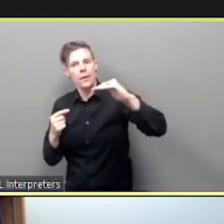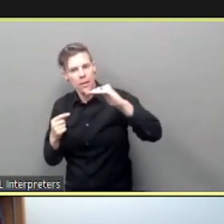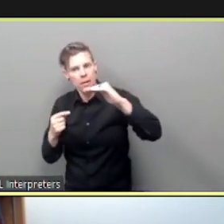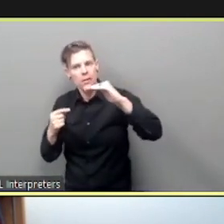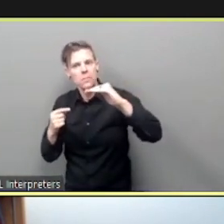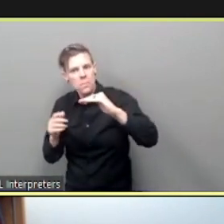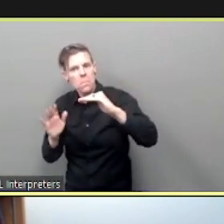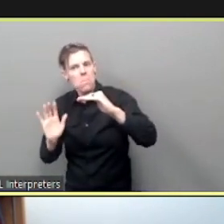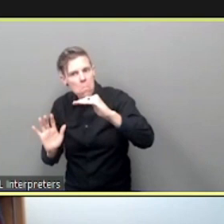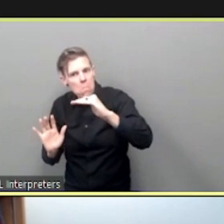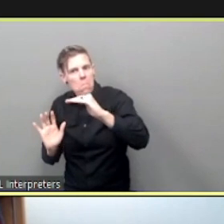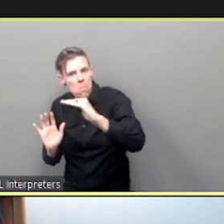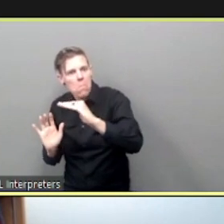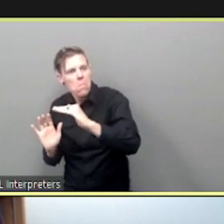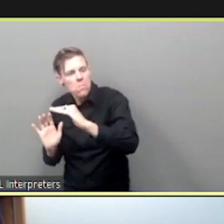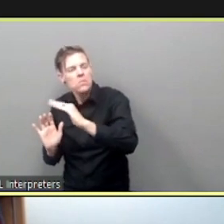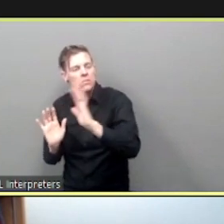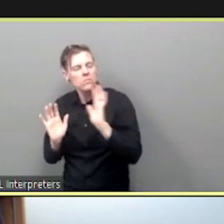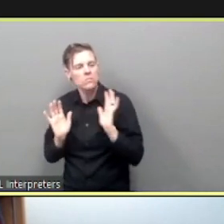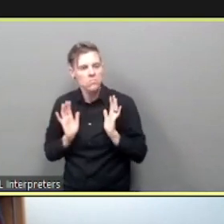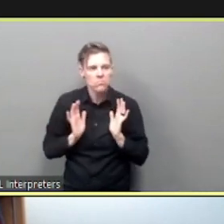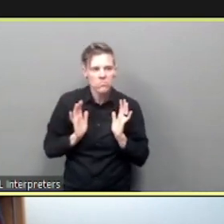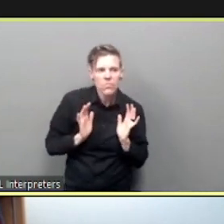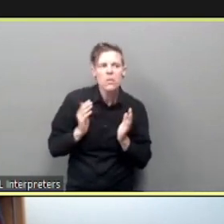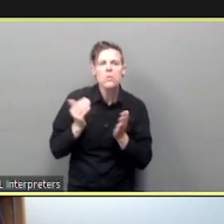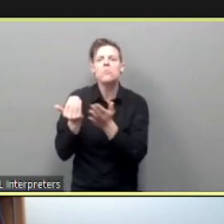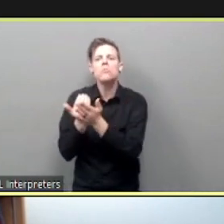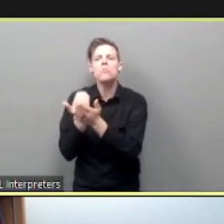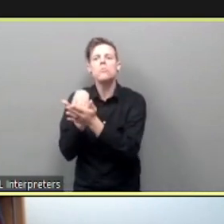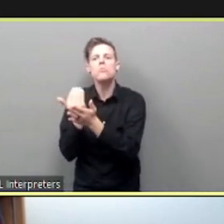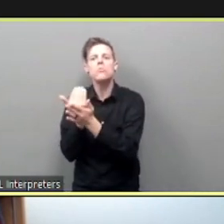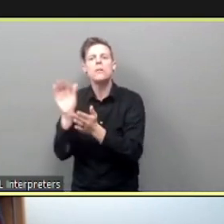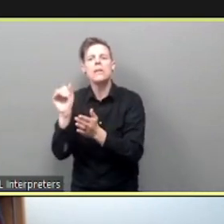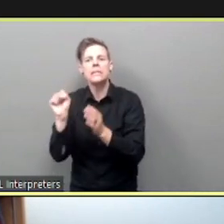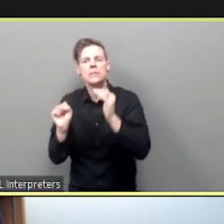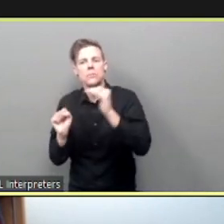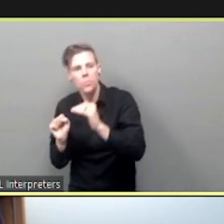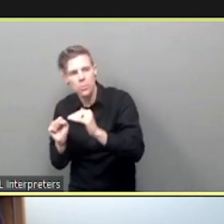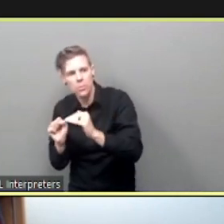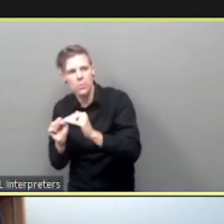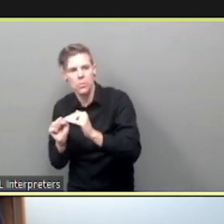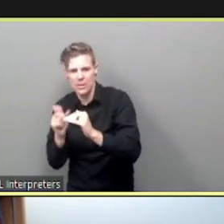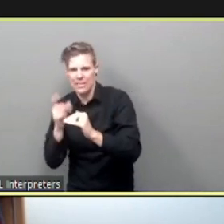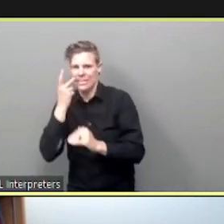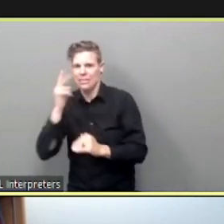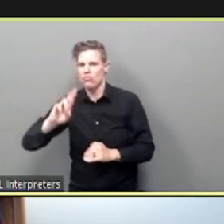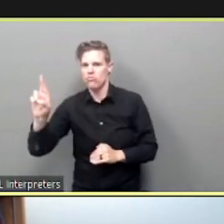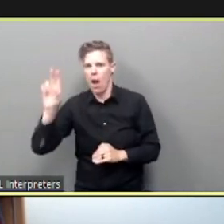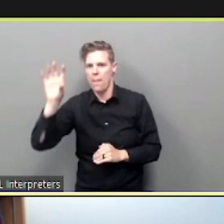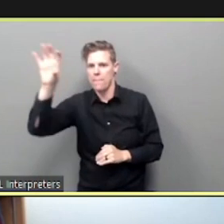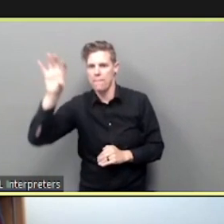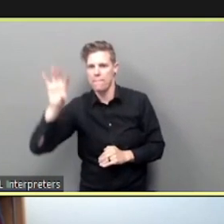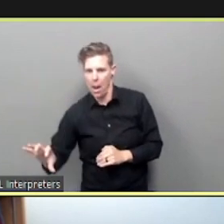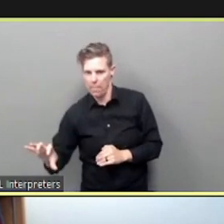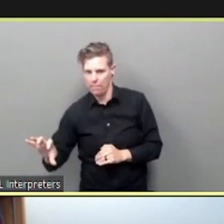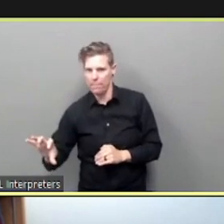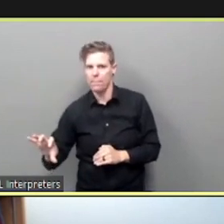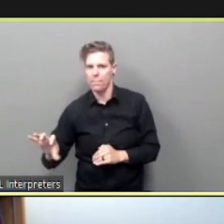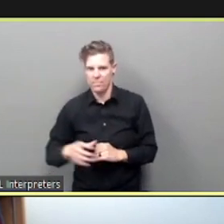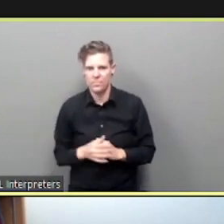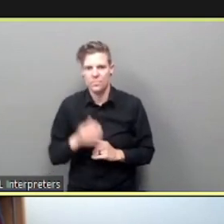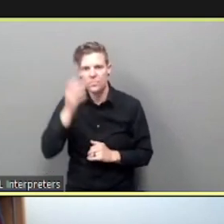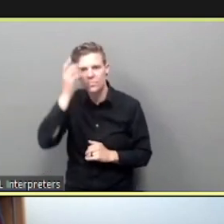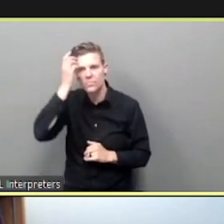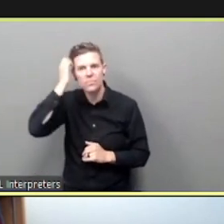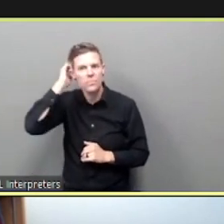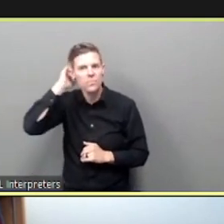activity and new cases. And so this is displayed on this graph on the right hand of the slide. This is the